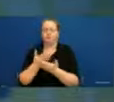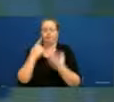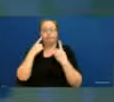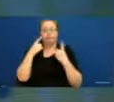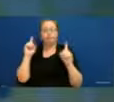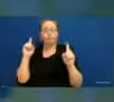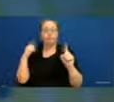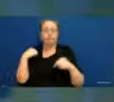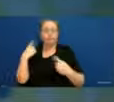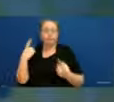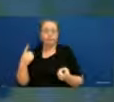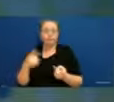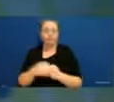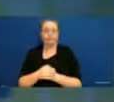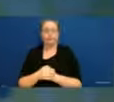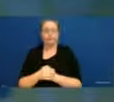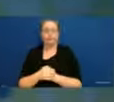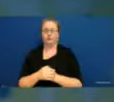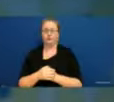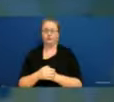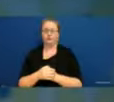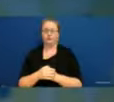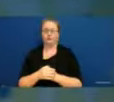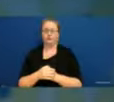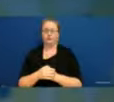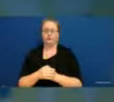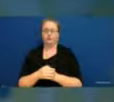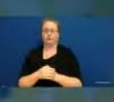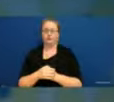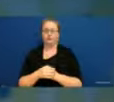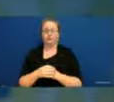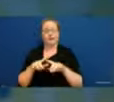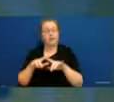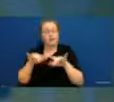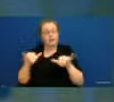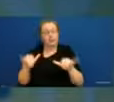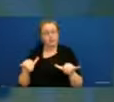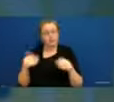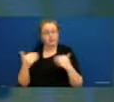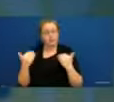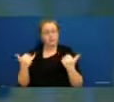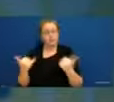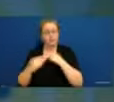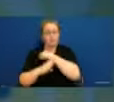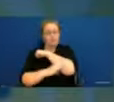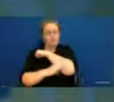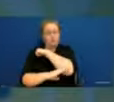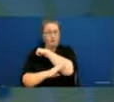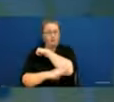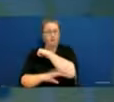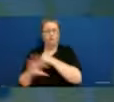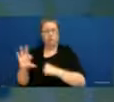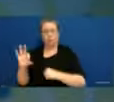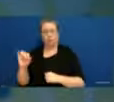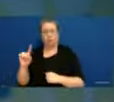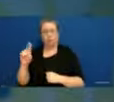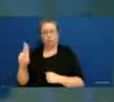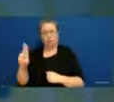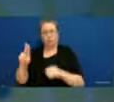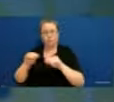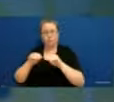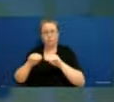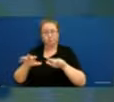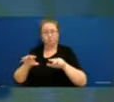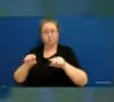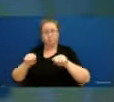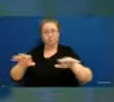that that is working here in BC. Having said that, as we go further into respiratory season and we start to see more